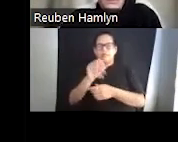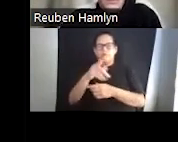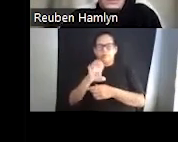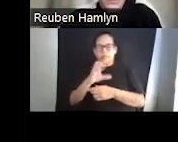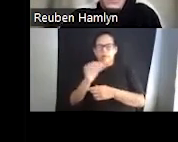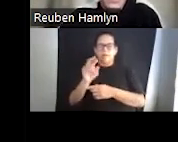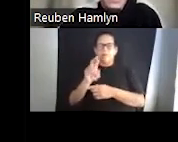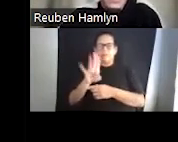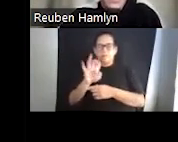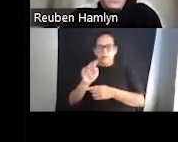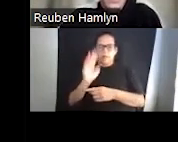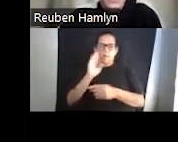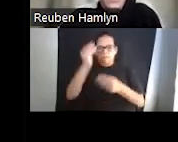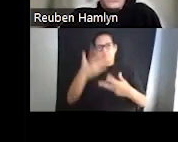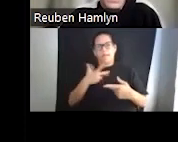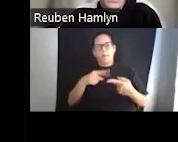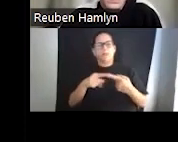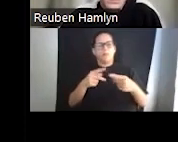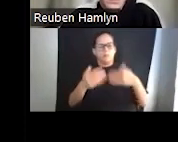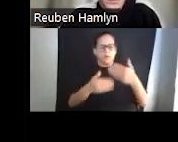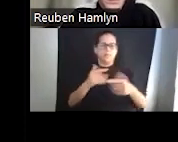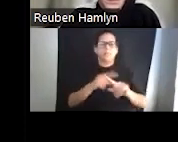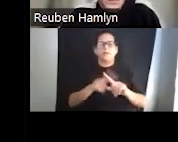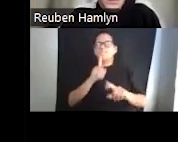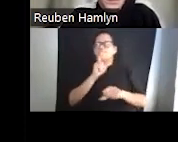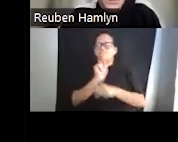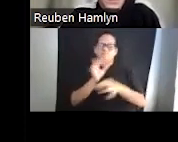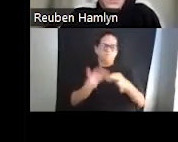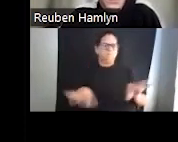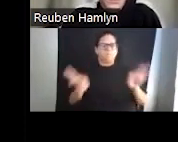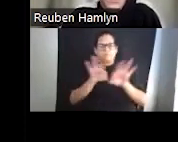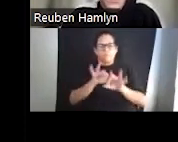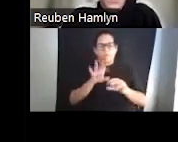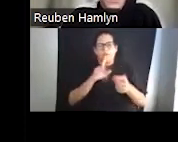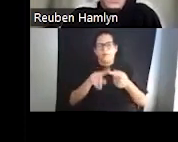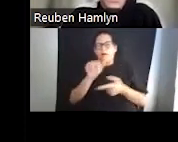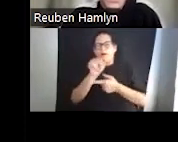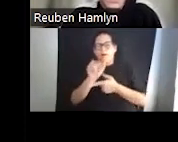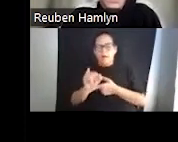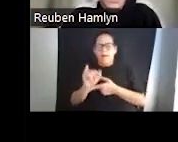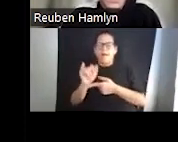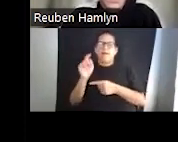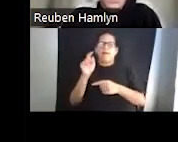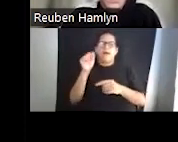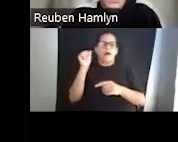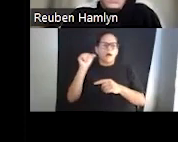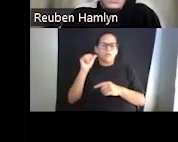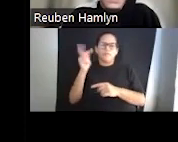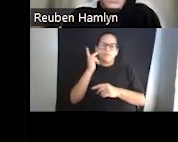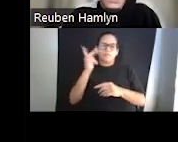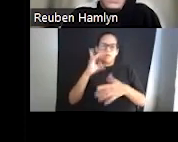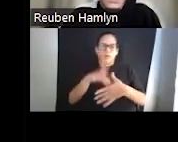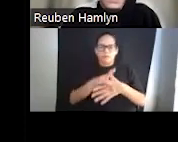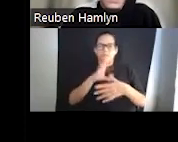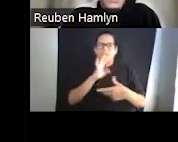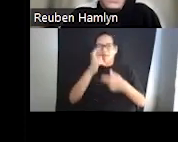tell us a bit more about their process, but it is critical when we are talking about AI audiovisual content. And it's interesting here